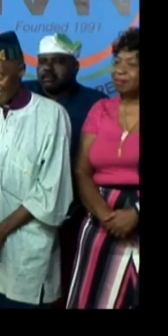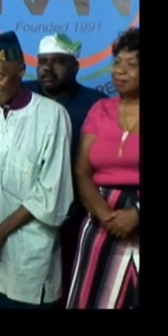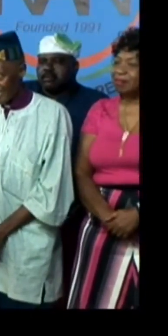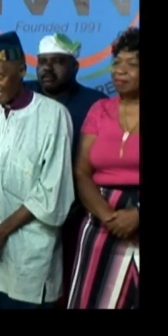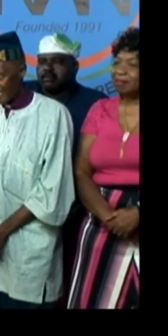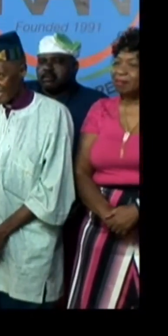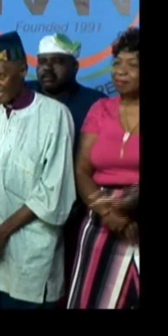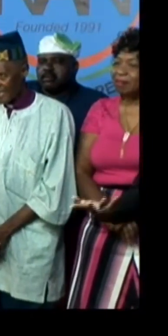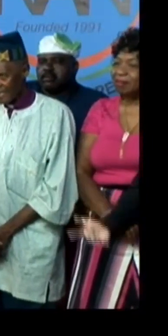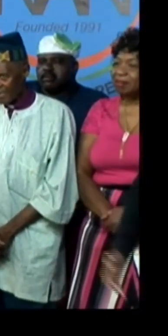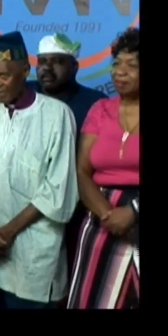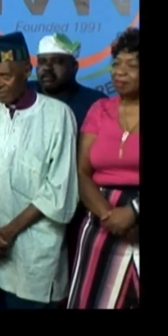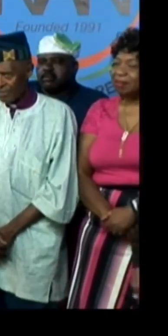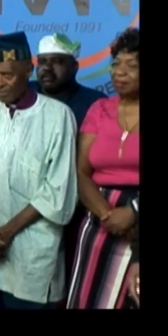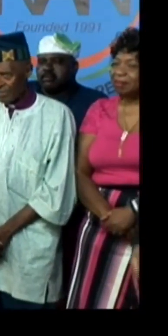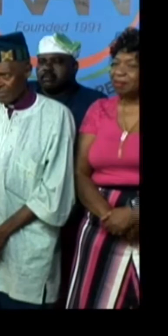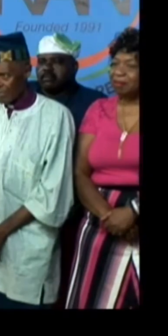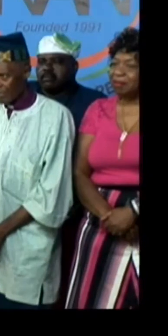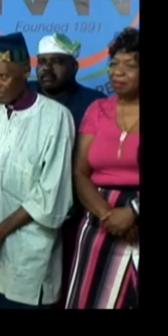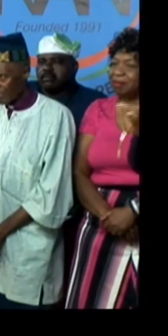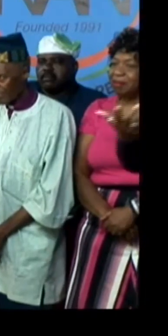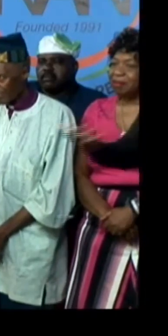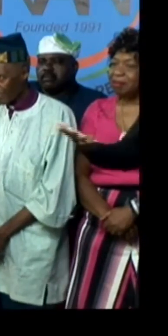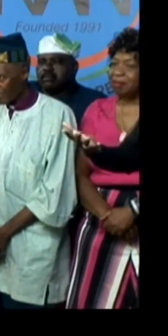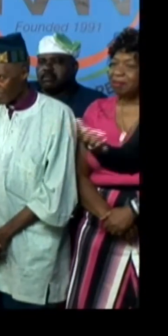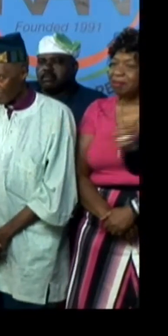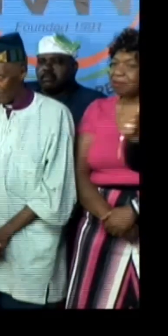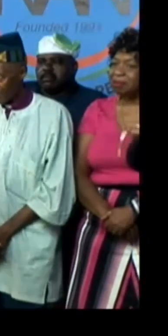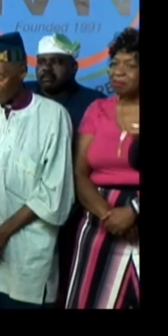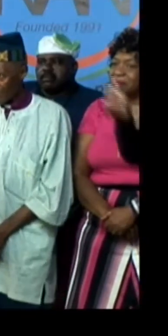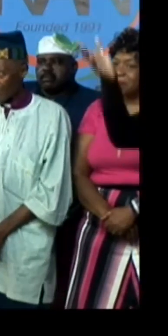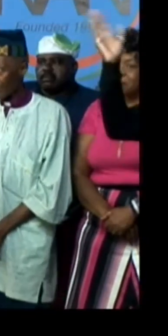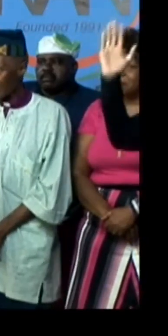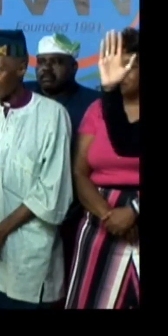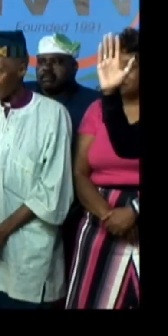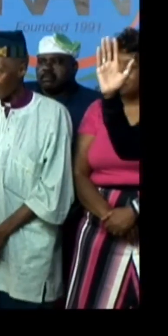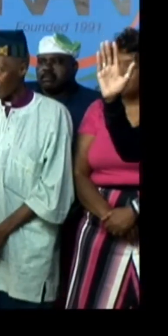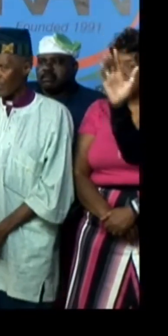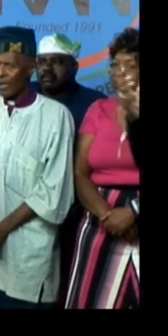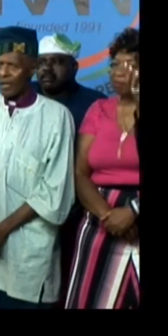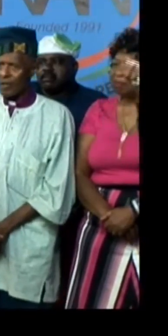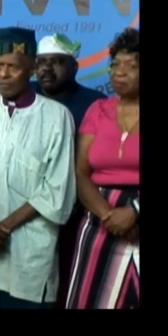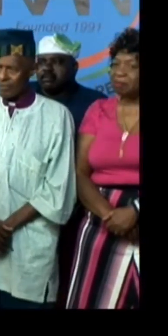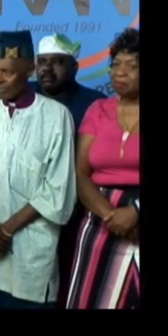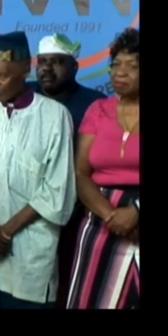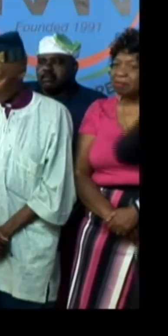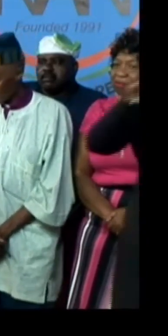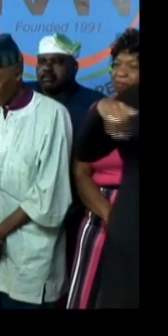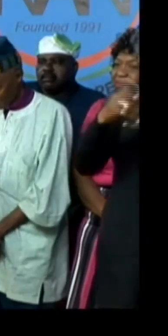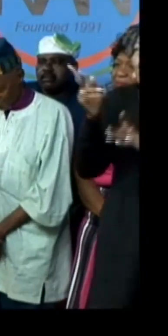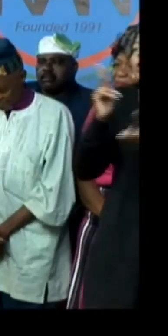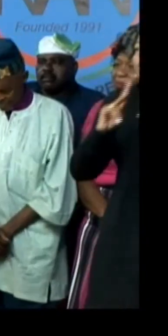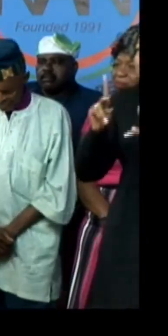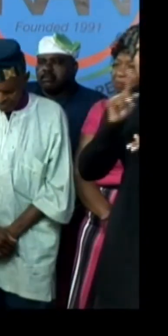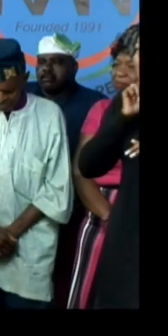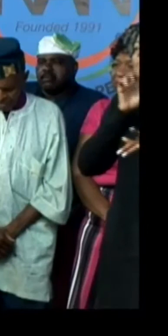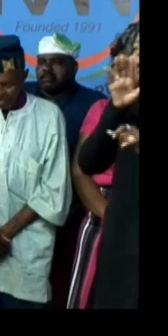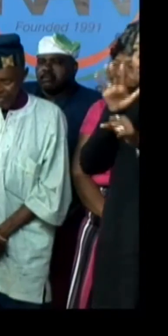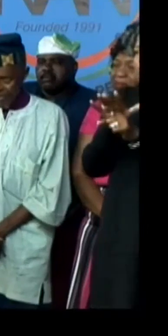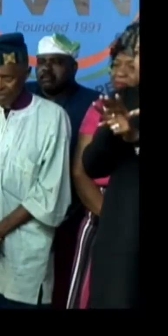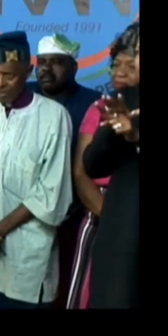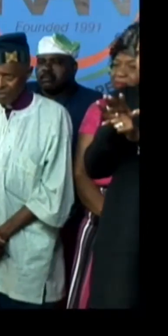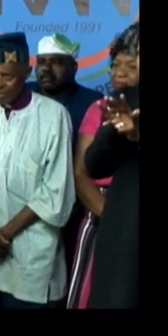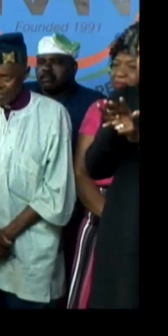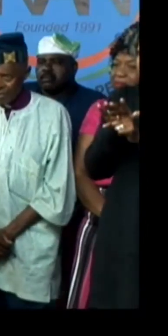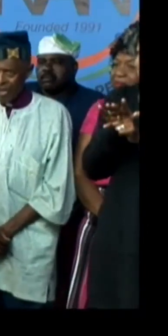I want all of us to be committed. It's rough times, but rough riders are